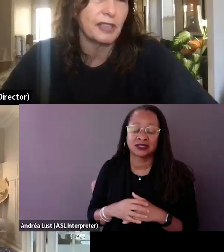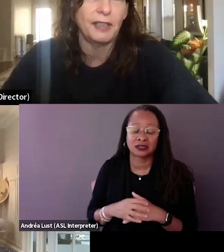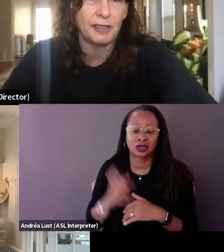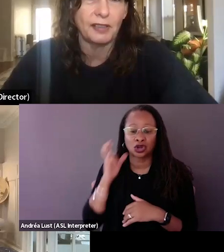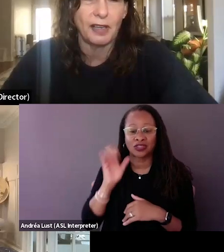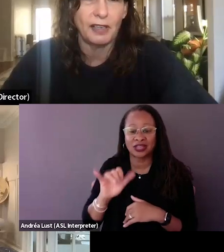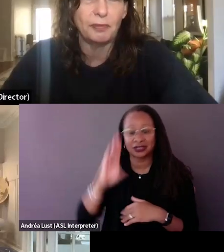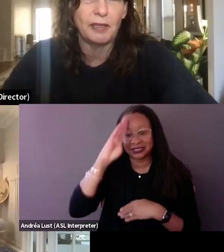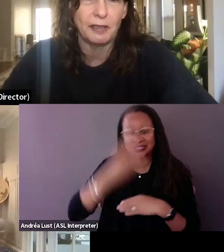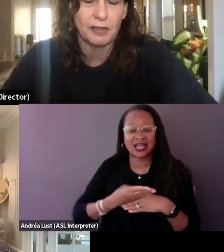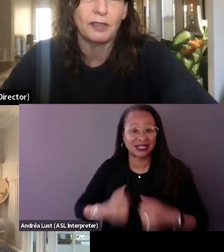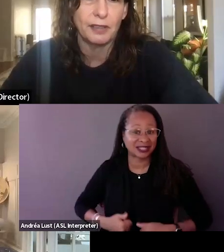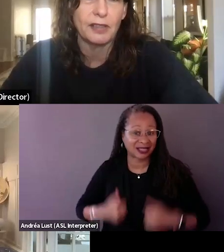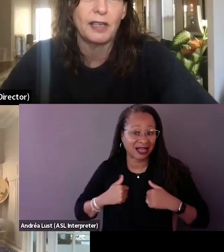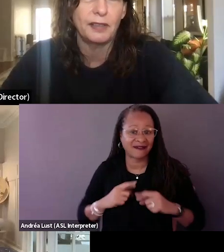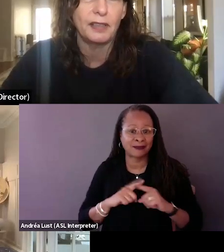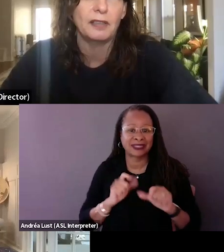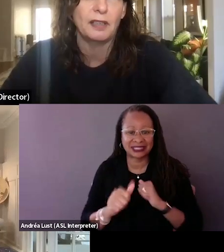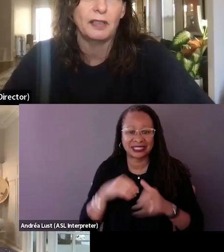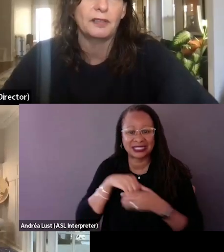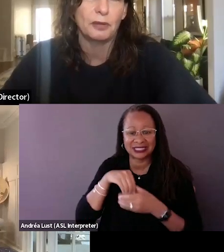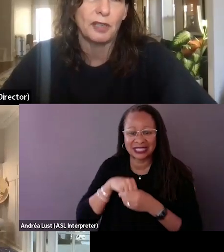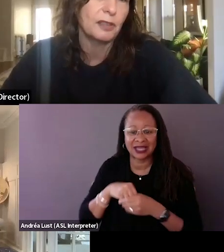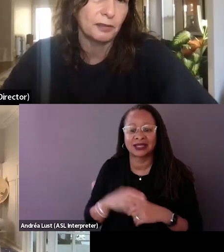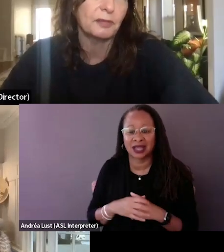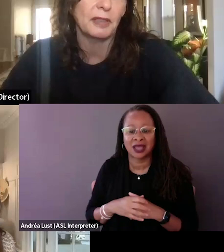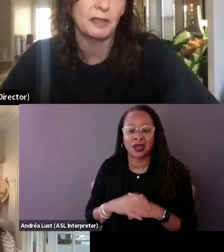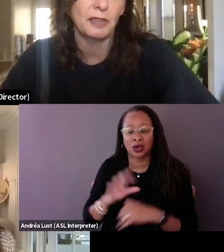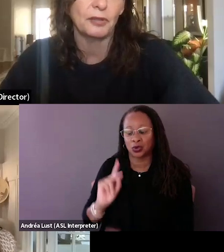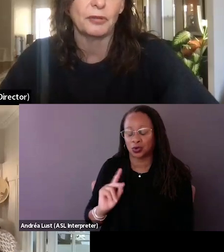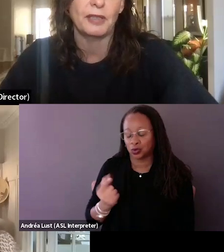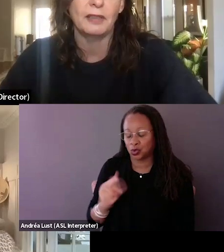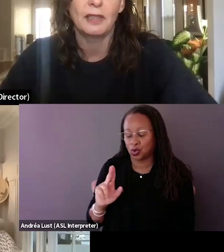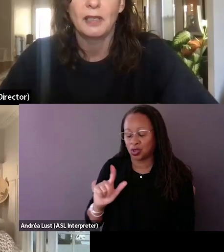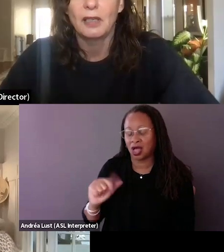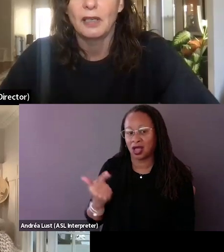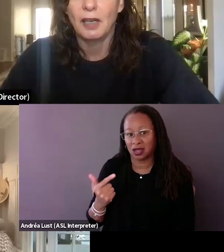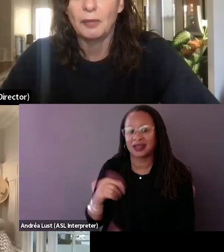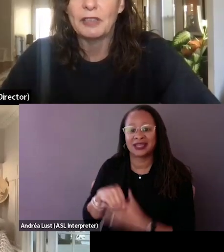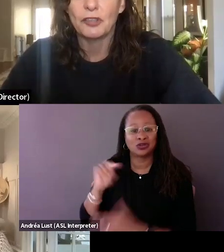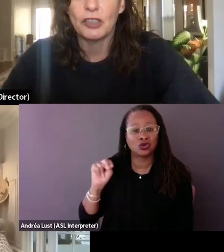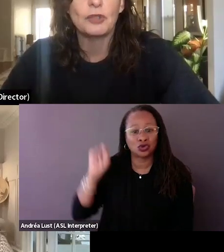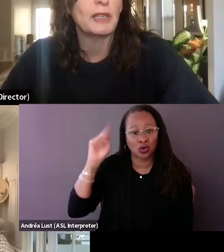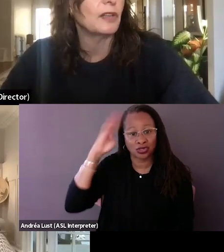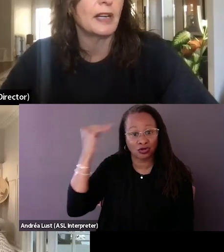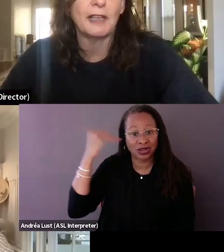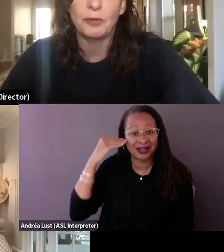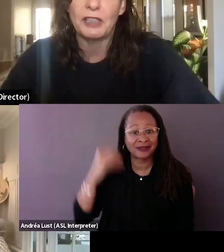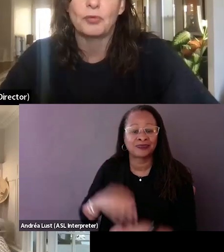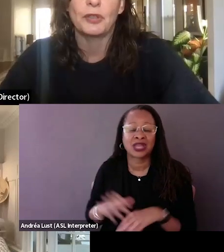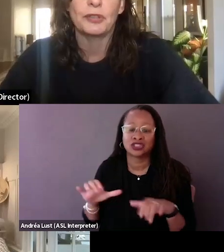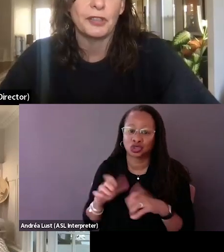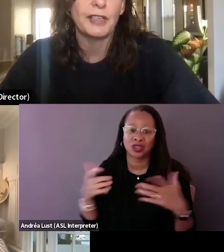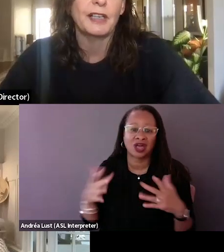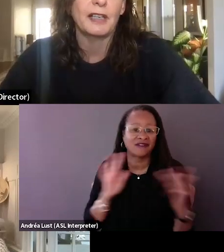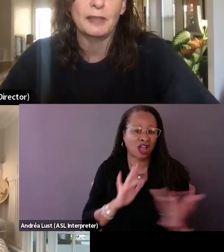that her son is alive, but it's still inside the gulag in North Korea. And so she's doing a lot of